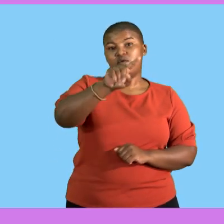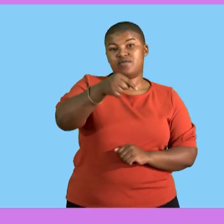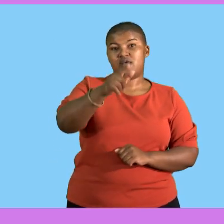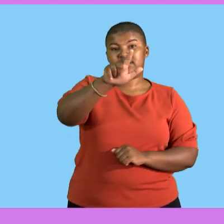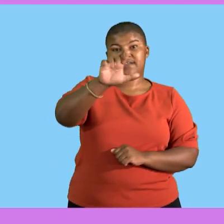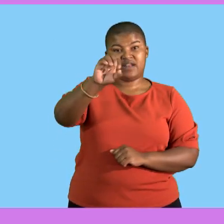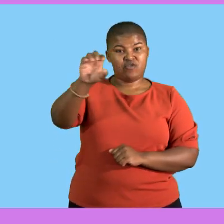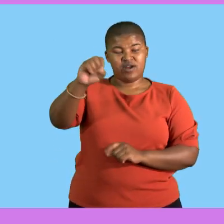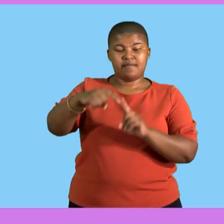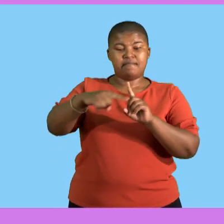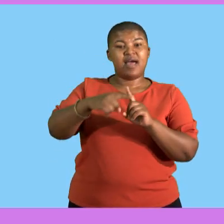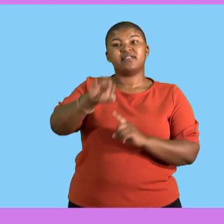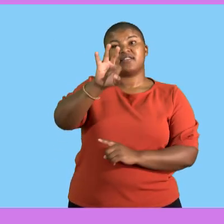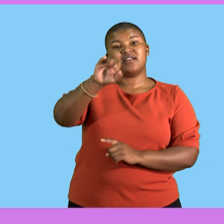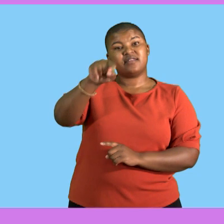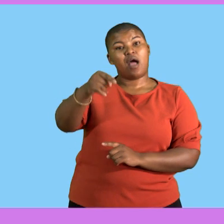4,700 plus